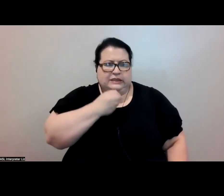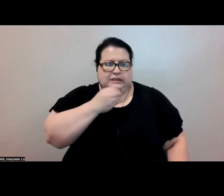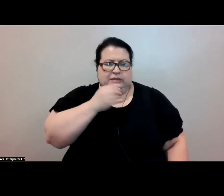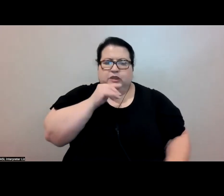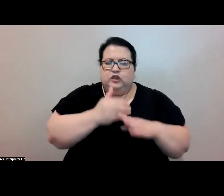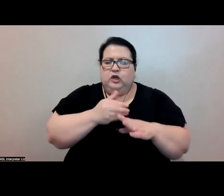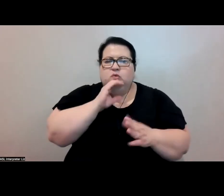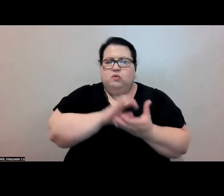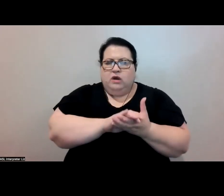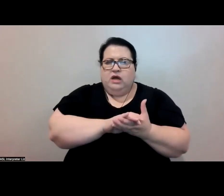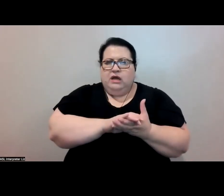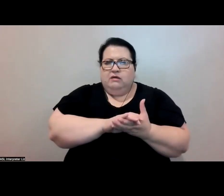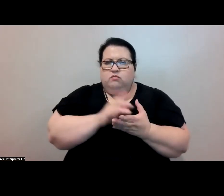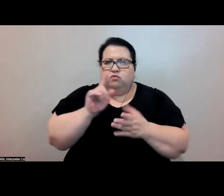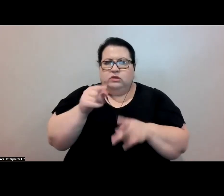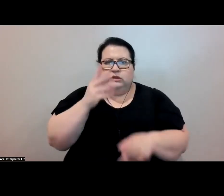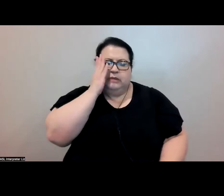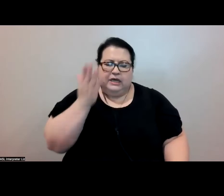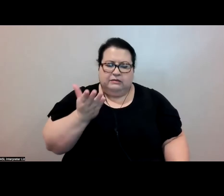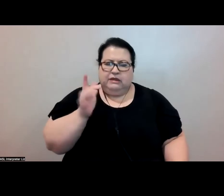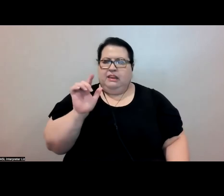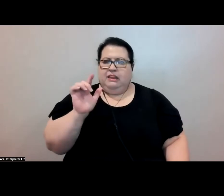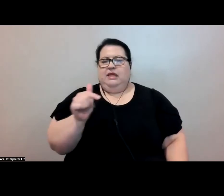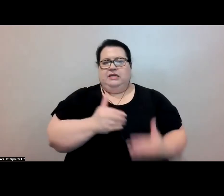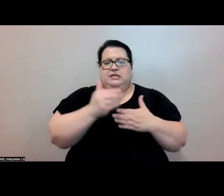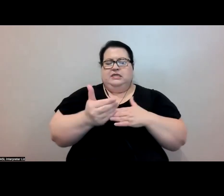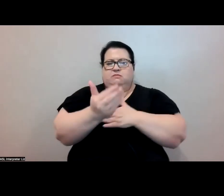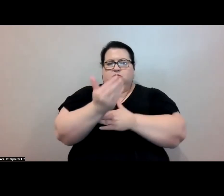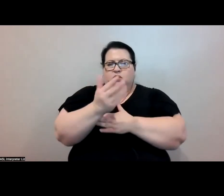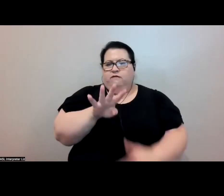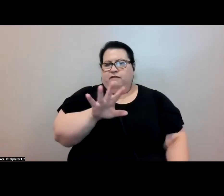my wife goodnight, and went to bed. Lo and behold, that next morning